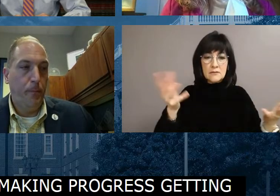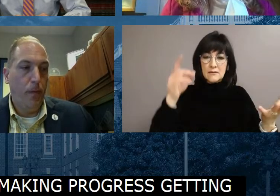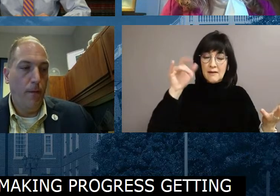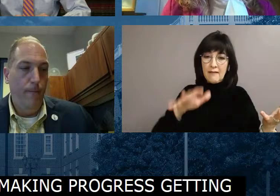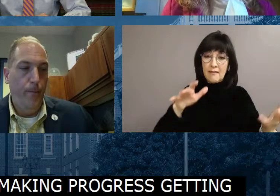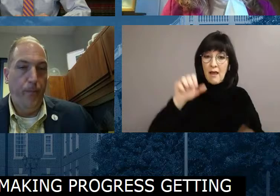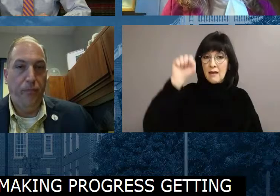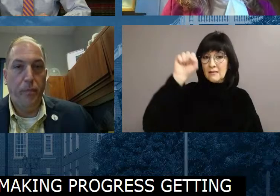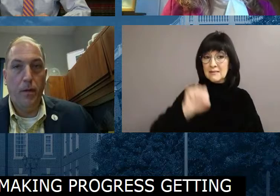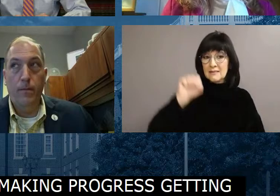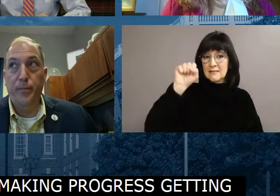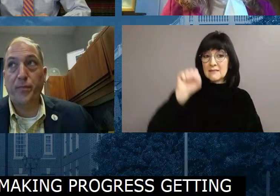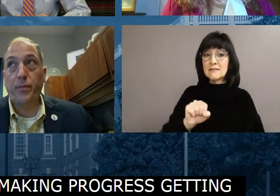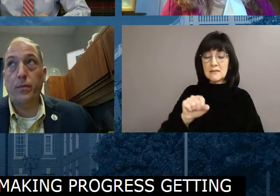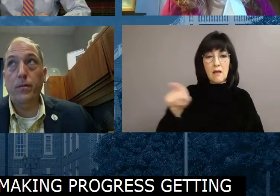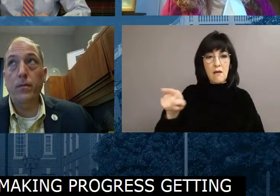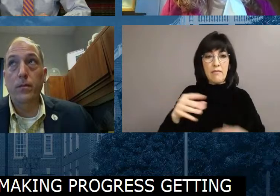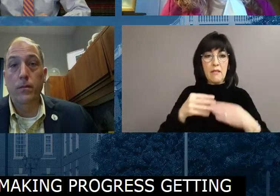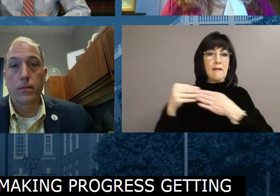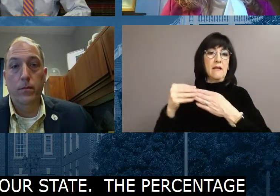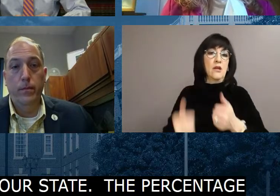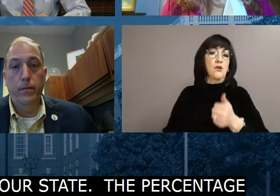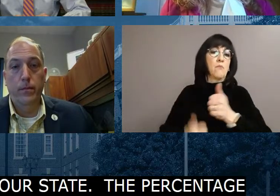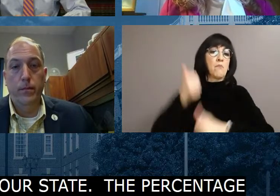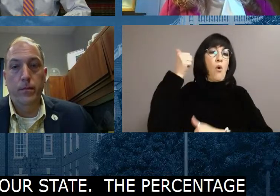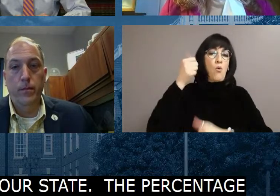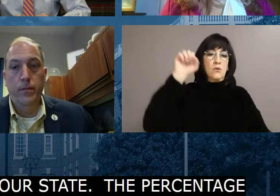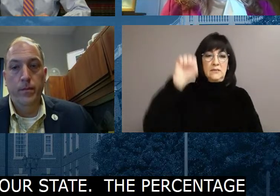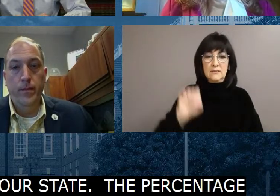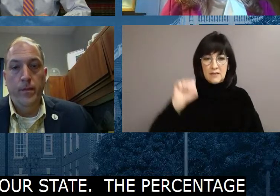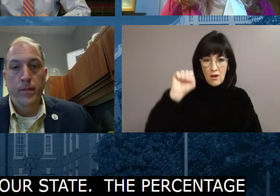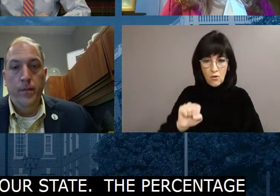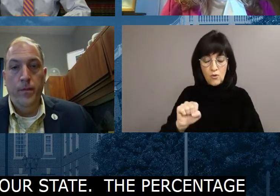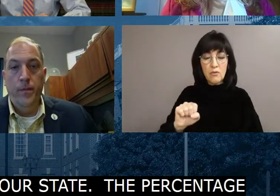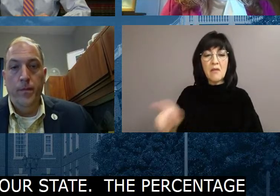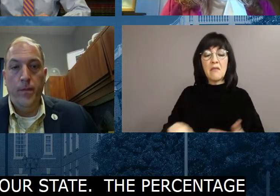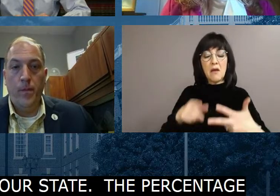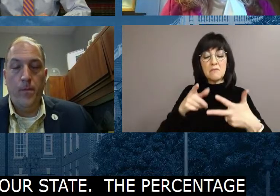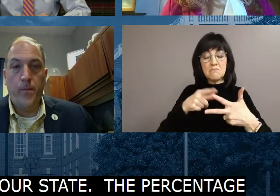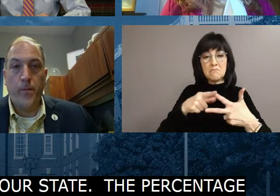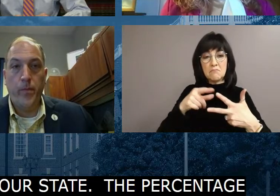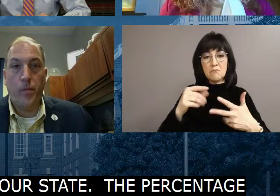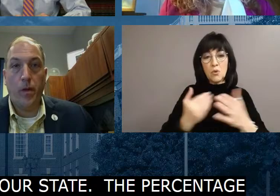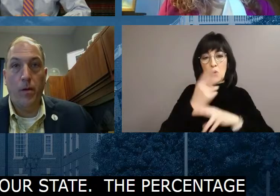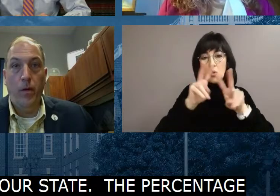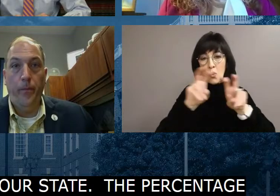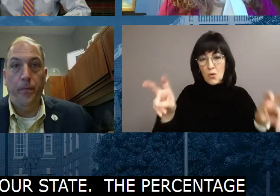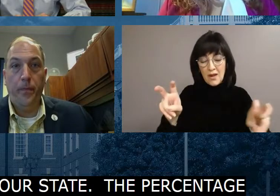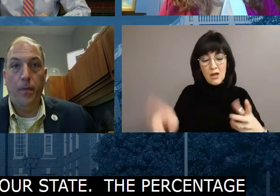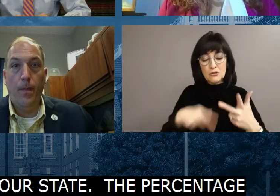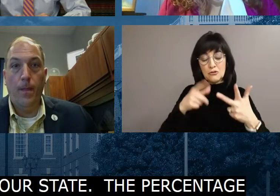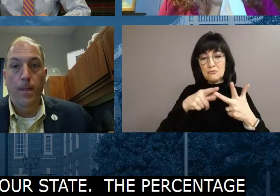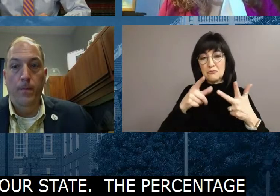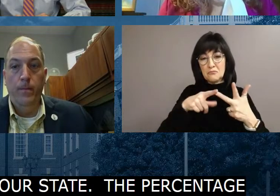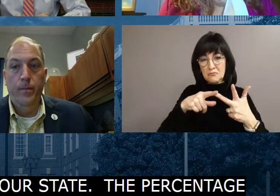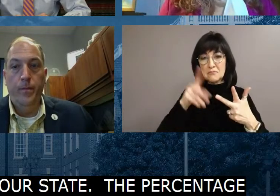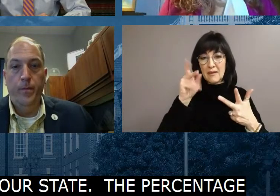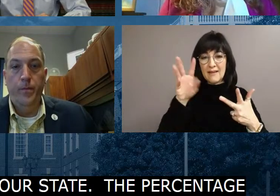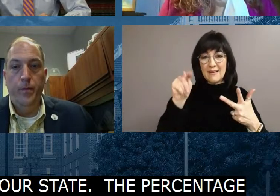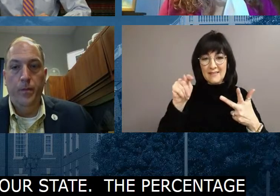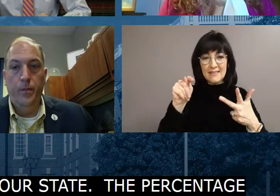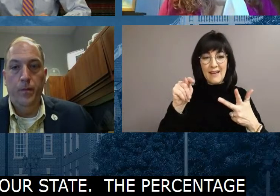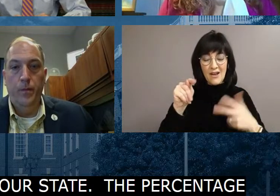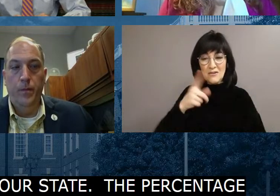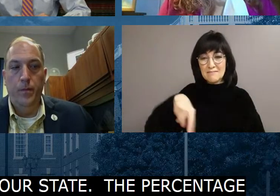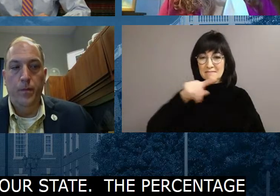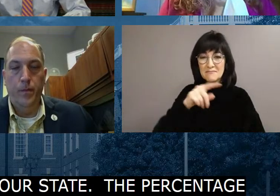with Newcastle County and Kent County just behind, and we're going to kind of make it a race to the end, a competitive race